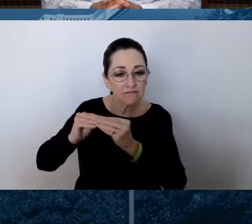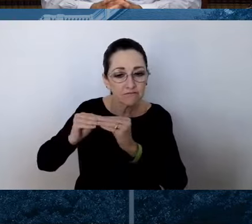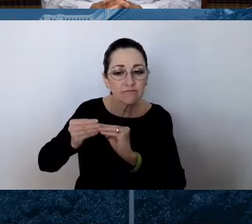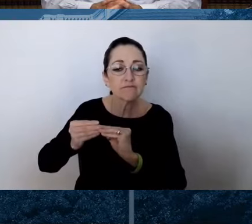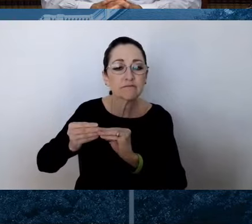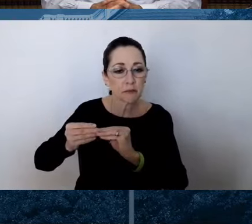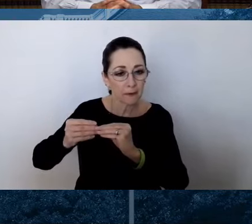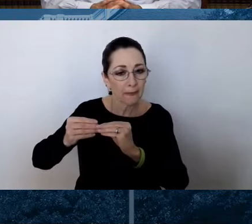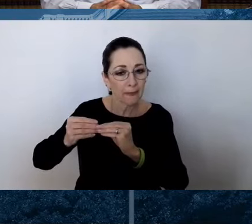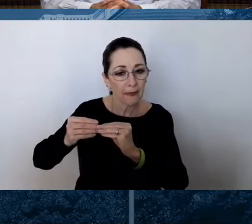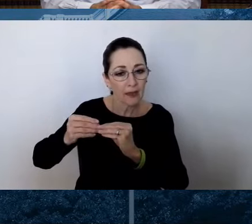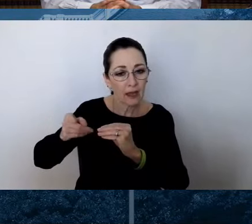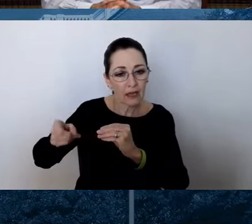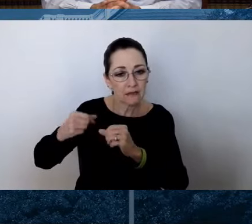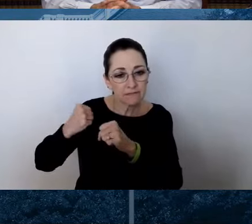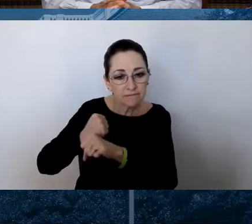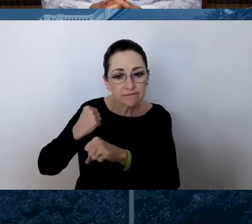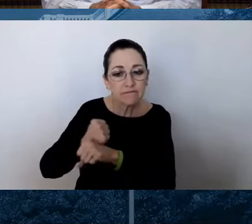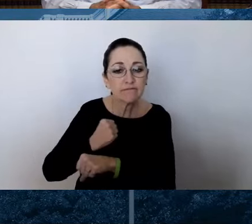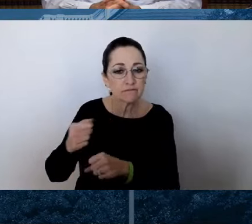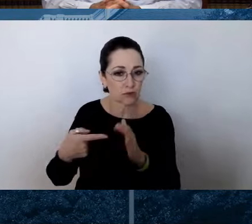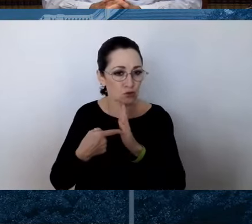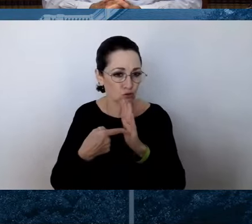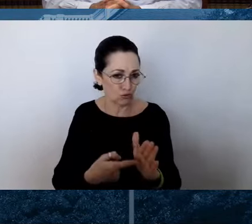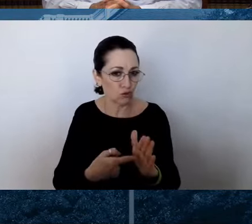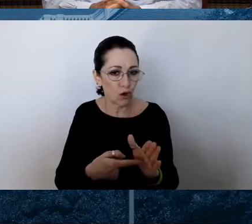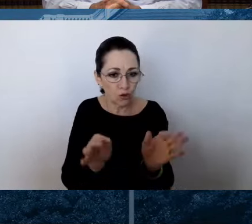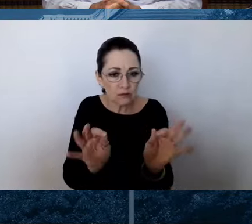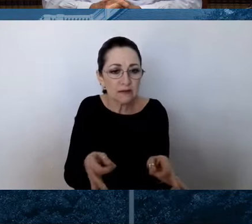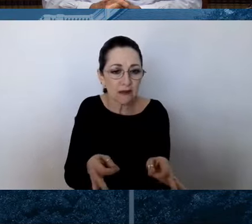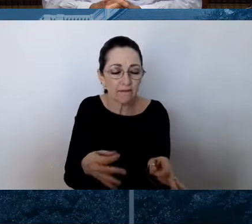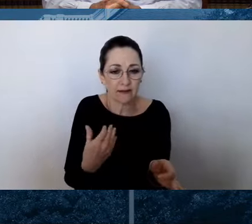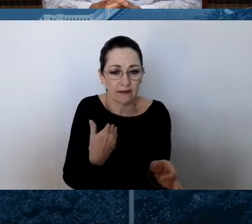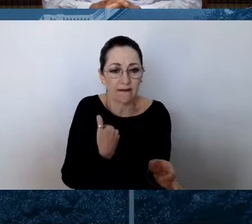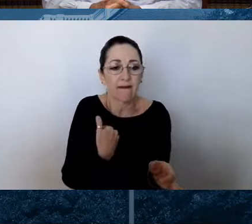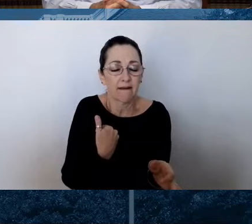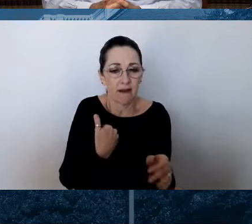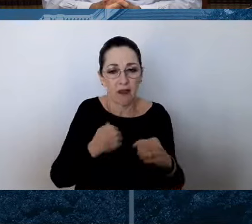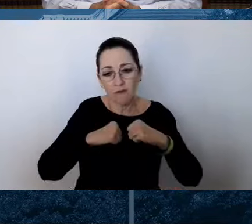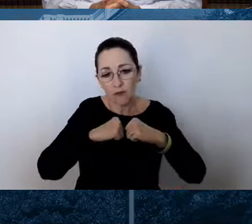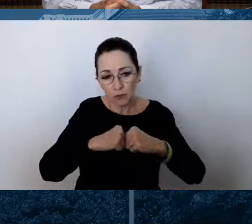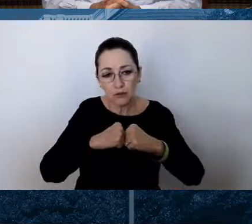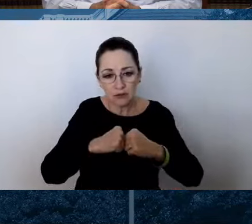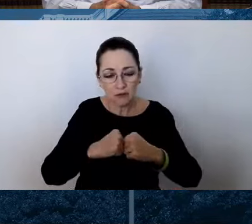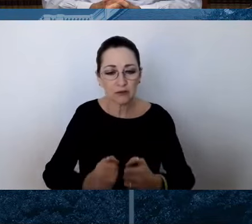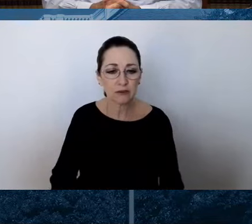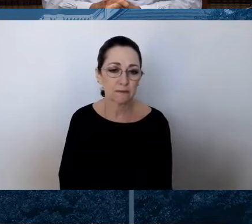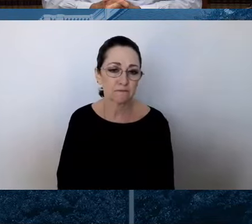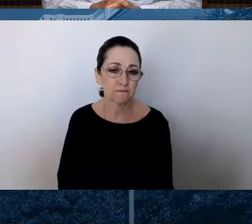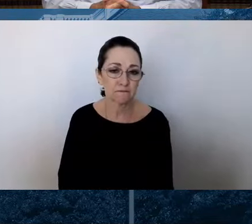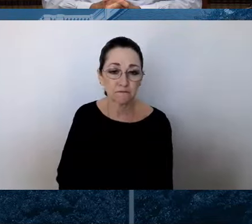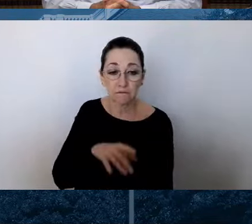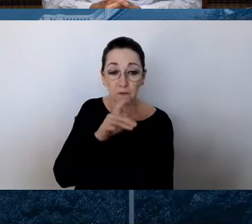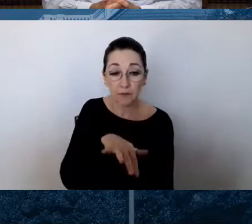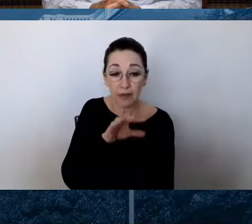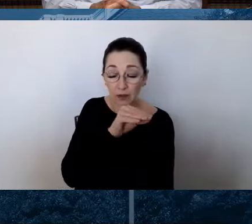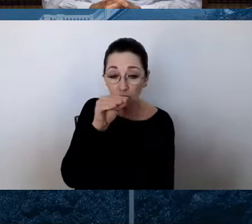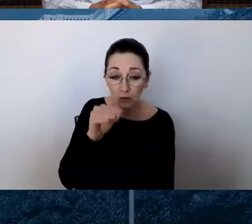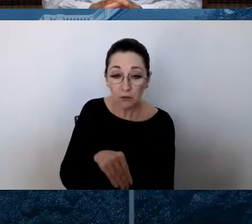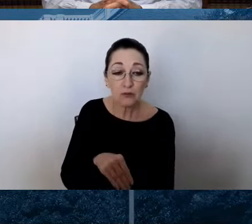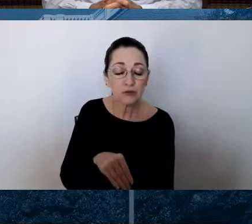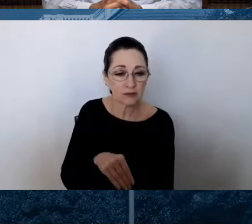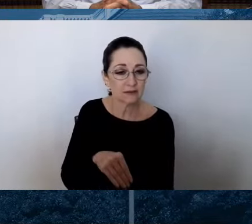hospitalizations that we're seeing there. So here are the percentage of the population that have received their boosters,